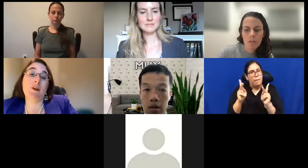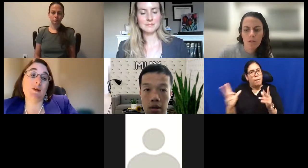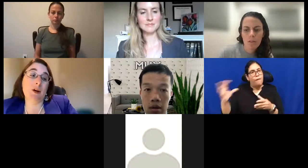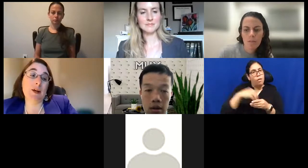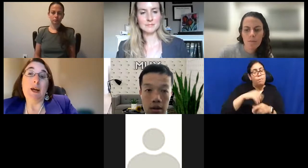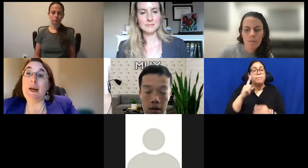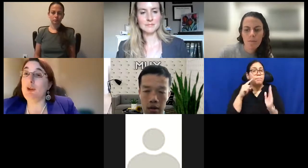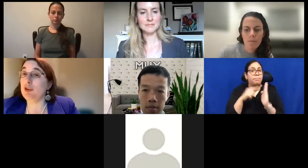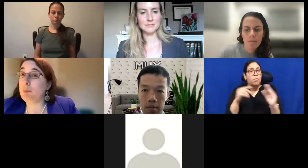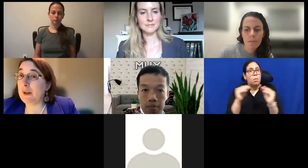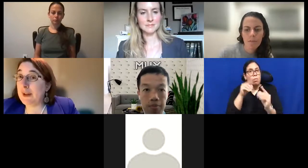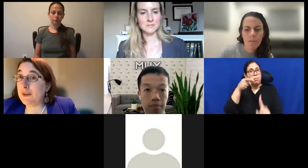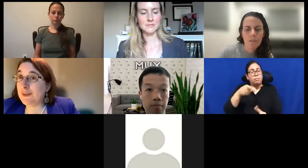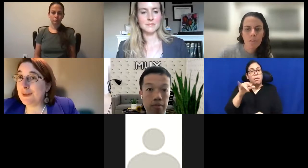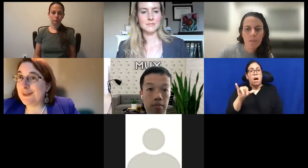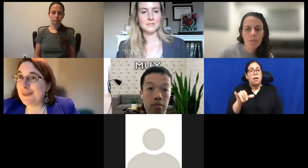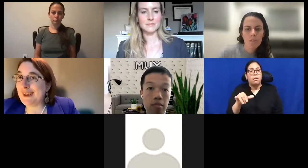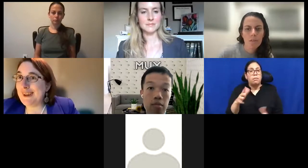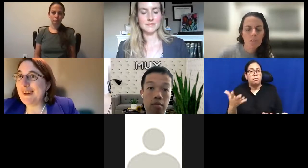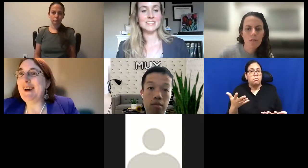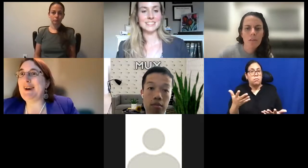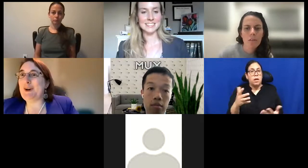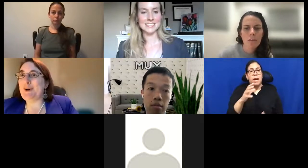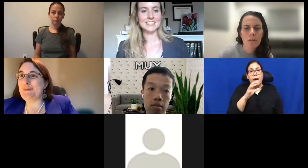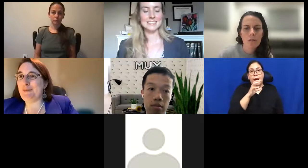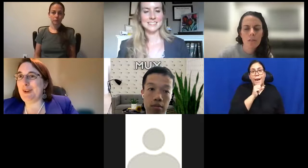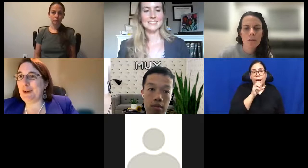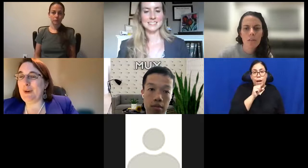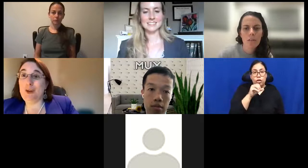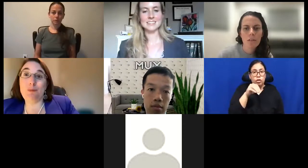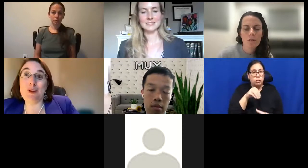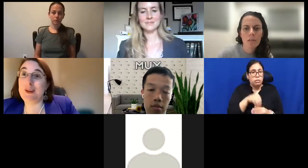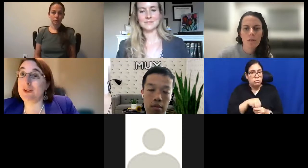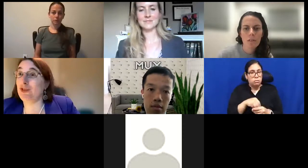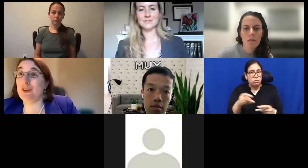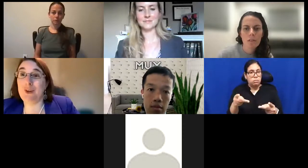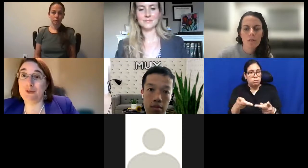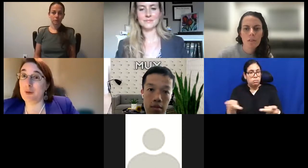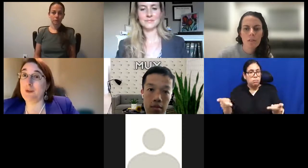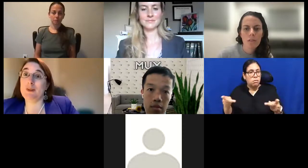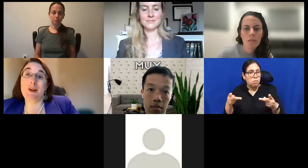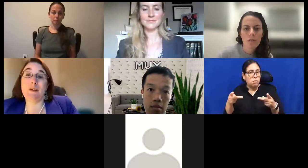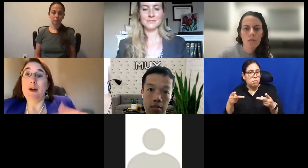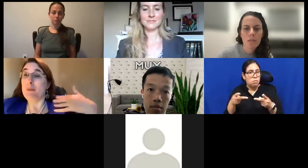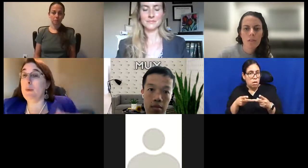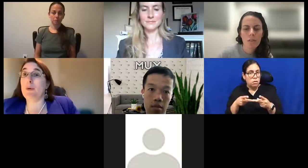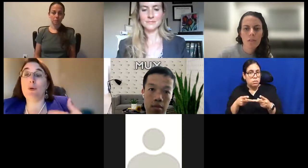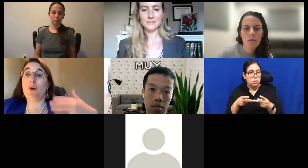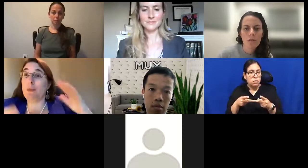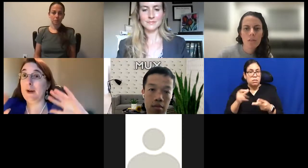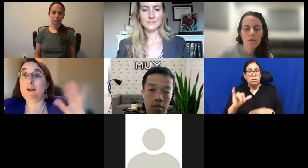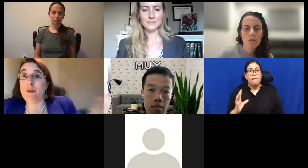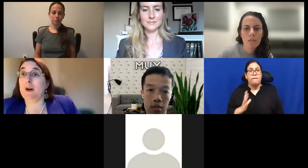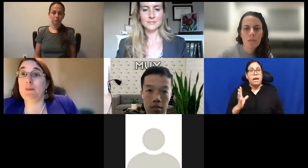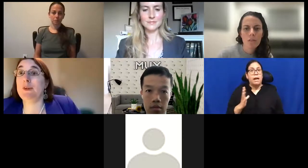say things like age in place, right? You know, age in place is just a fancy way of saying people who